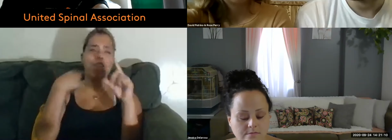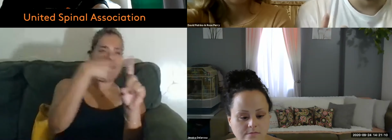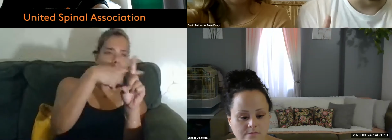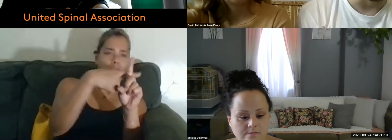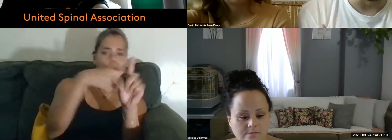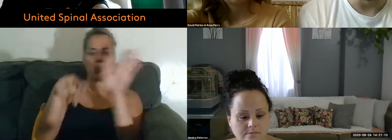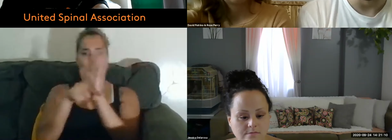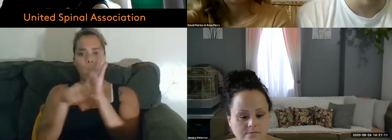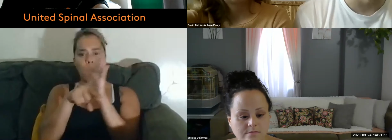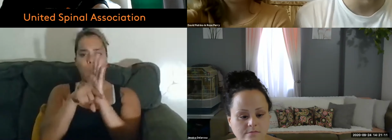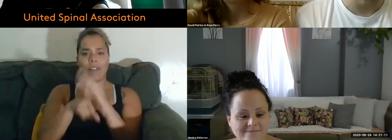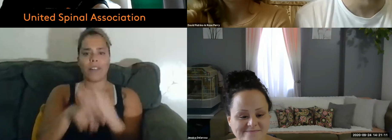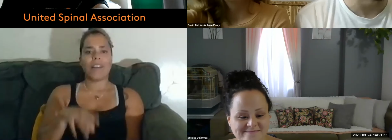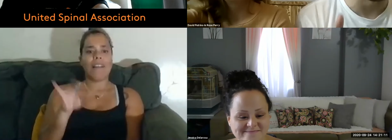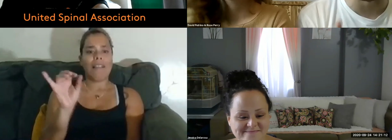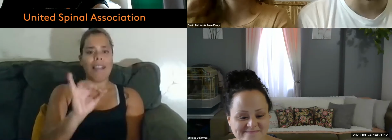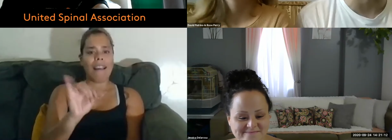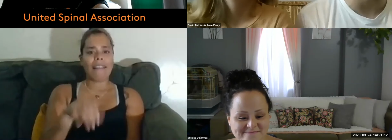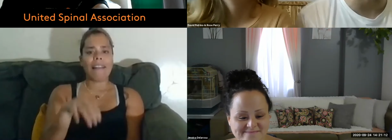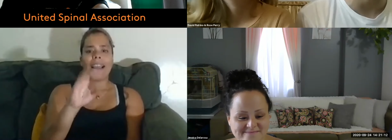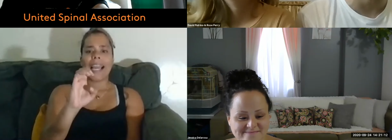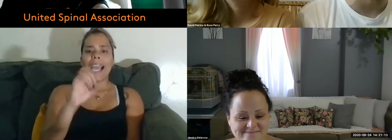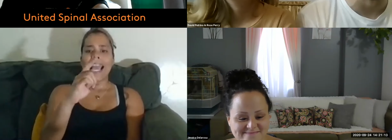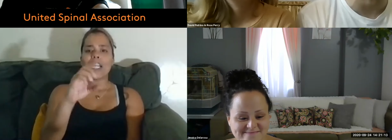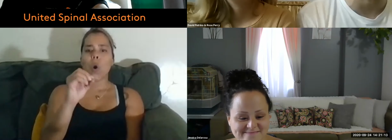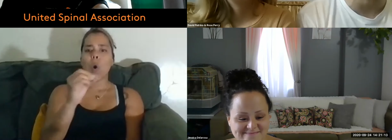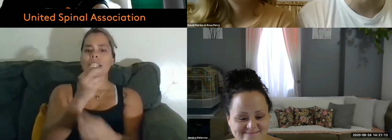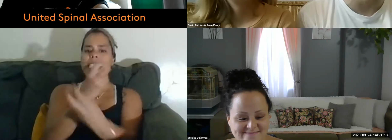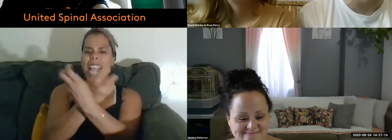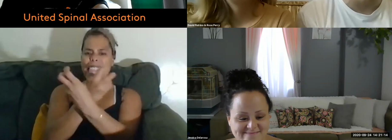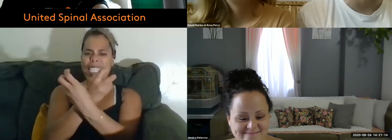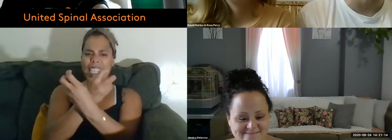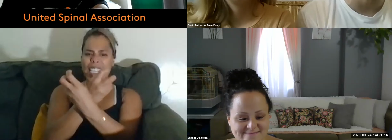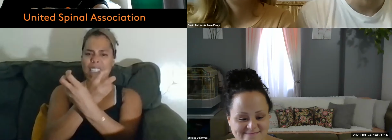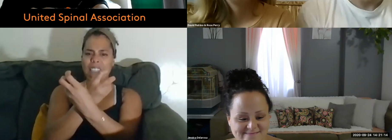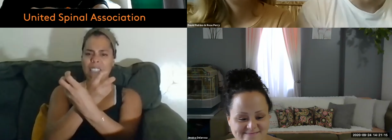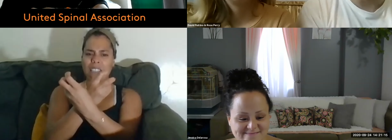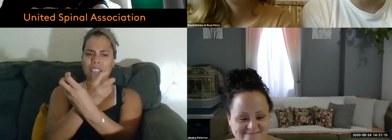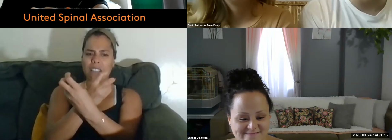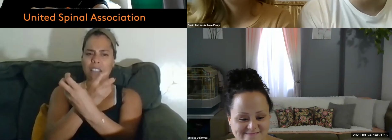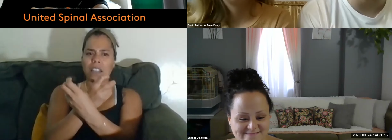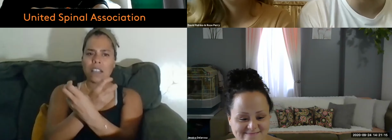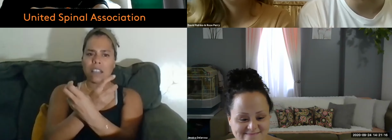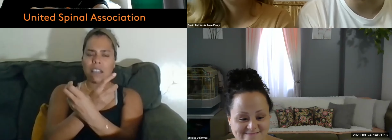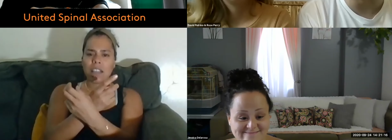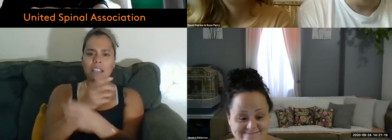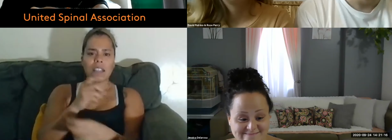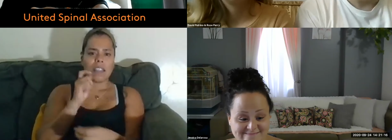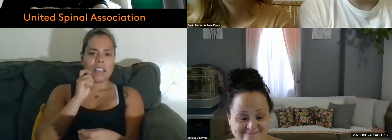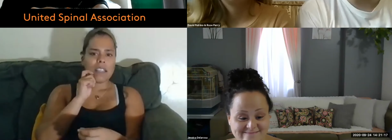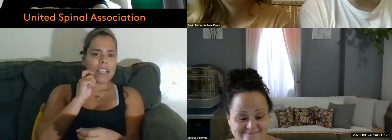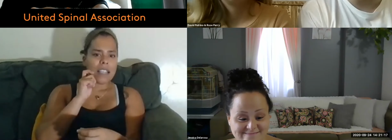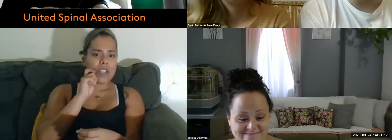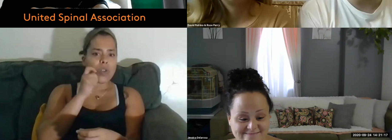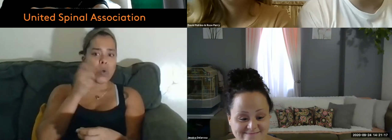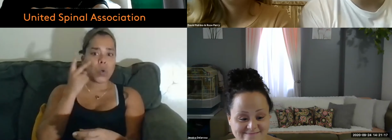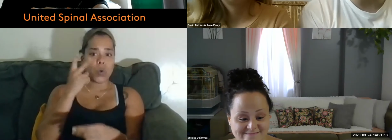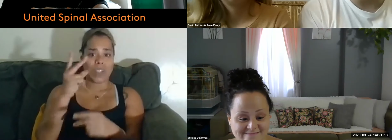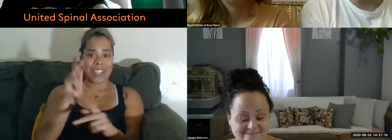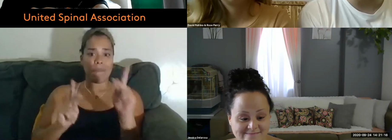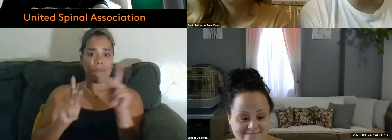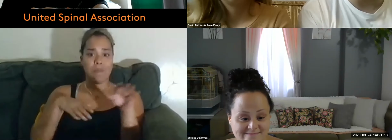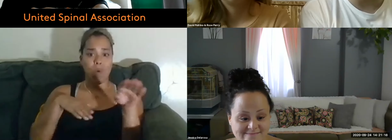exoskeleton, cool. You know, like let's start right there. It's a cool technology. It's cool to see people walking around in an exoskeleton. Not so cool.